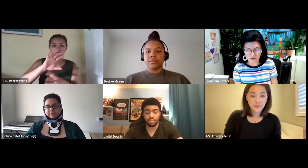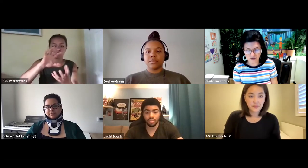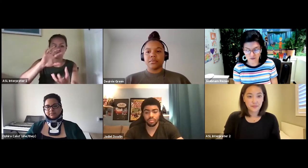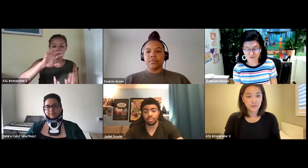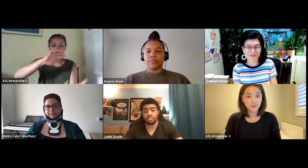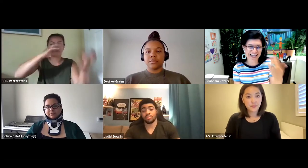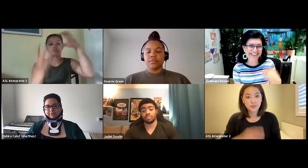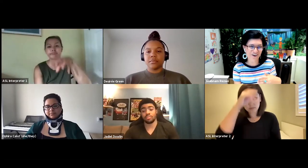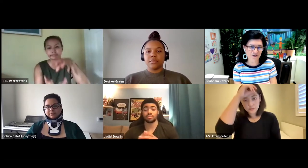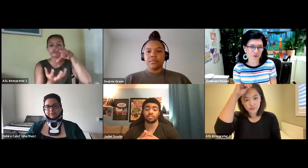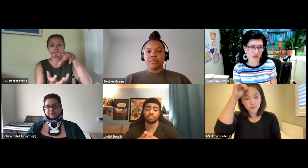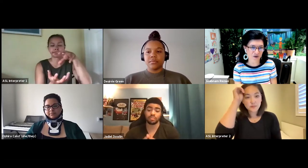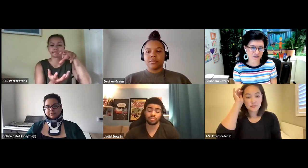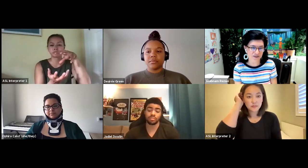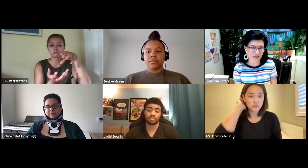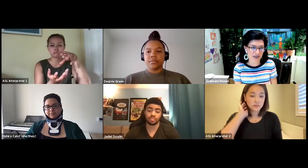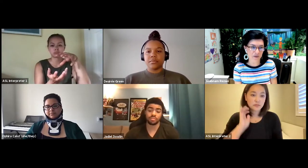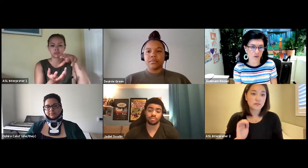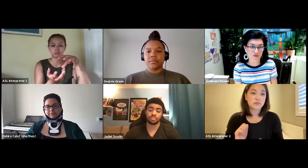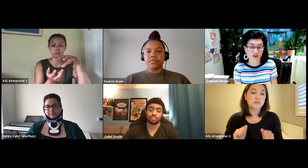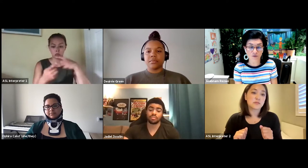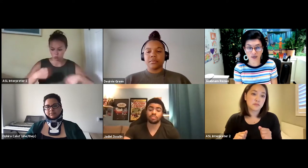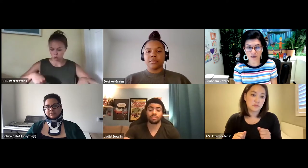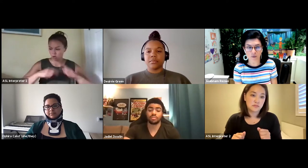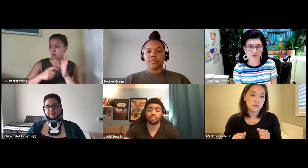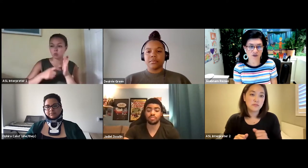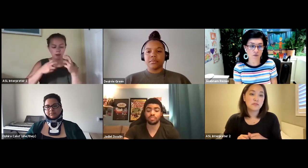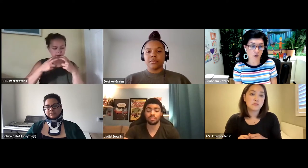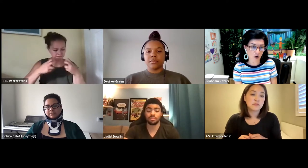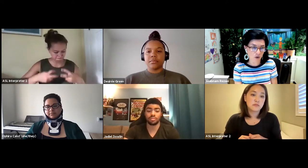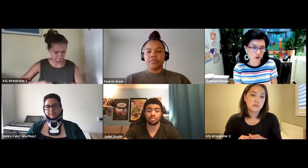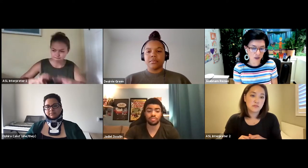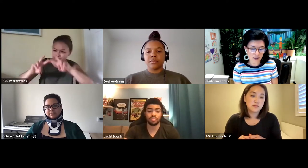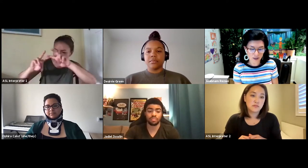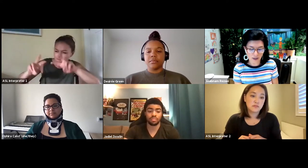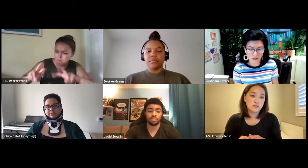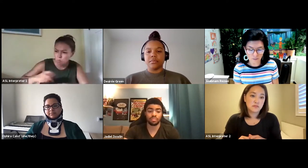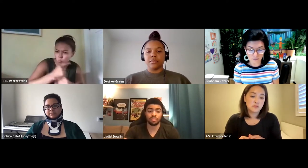really reflect on who we are as a society, what we've done right and what we've done wrong.